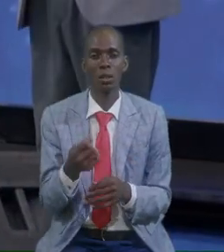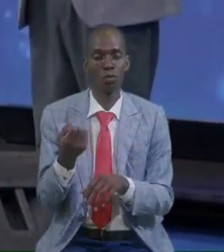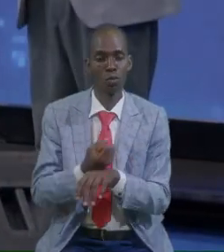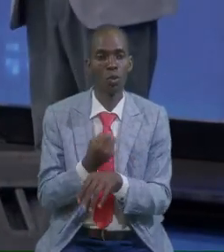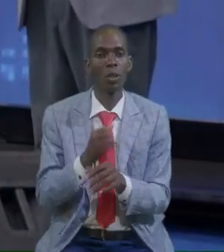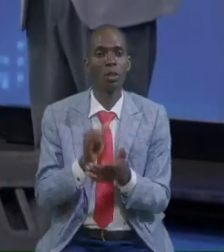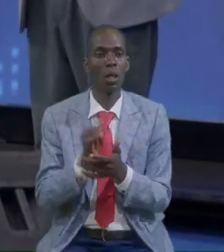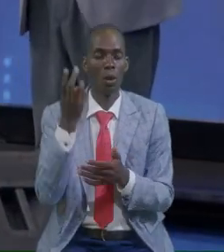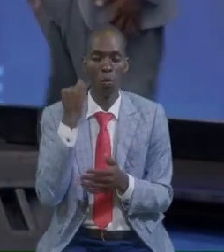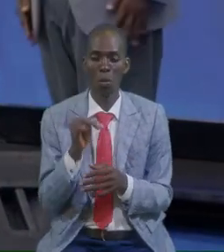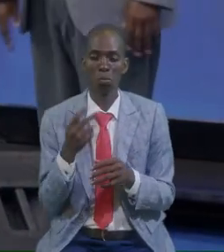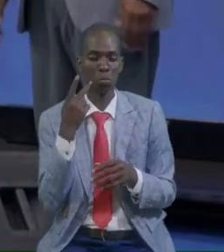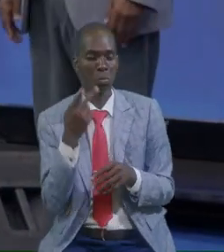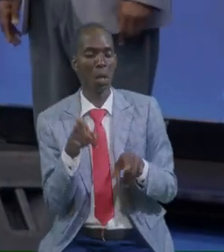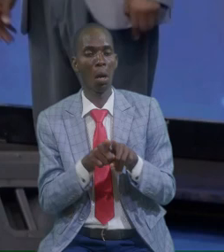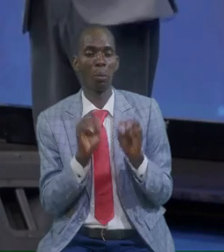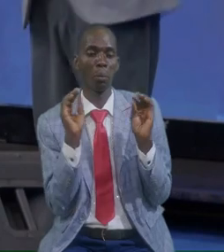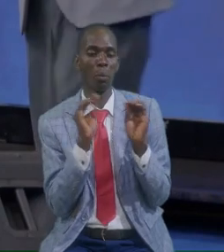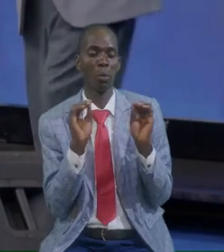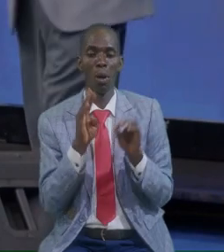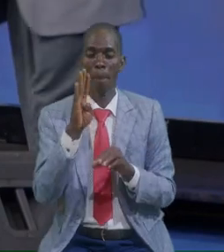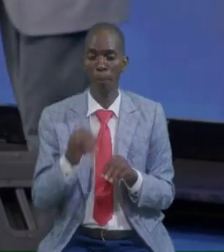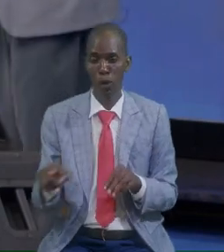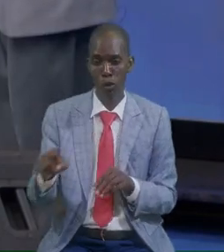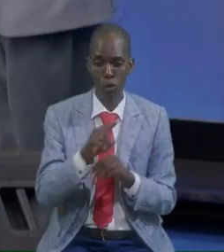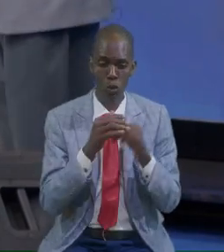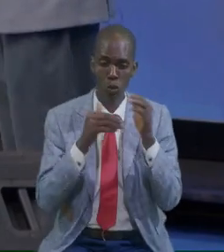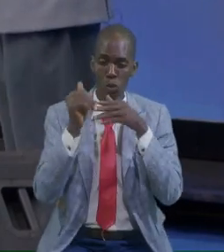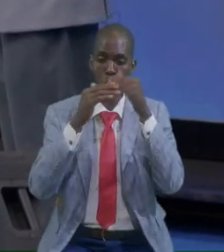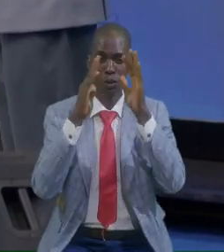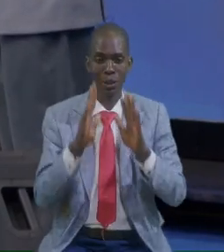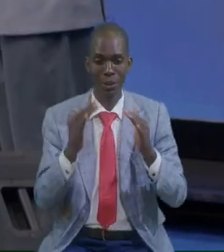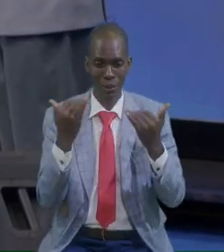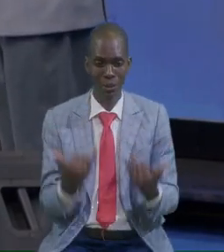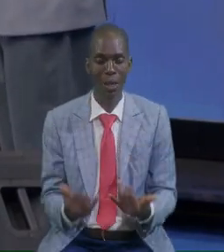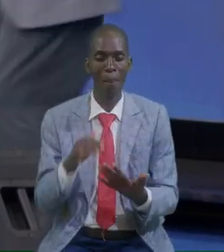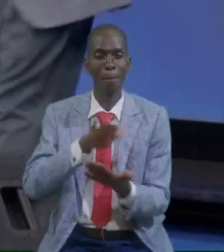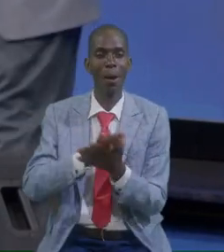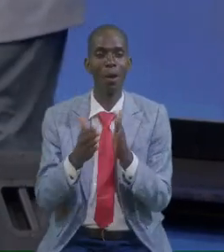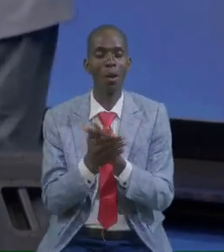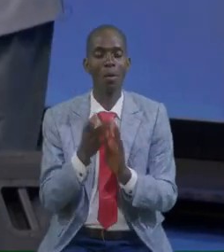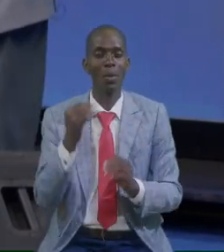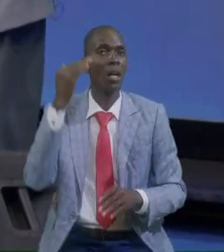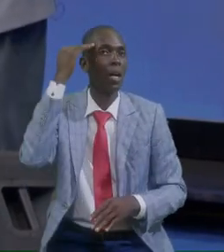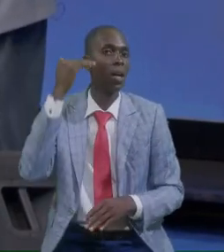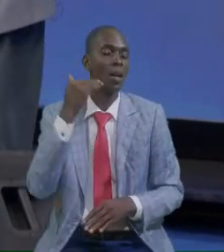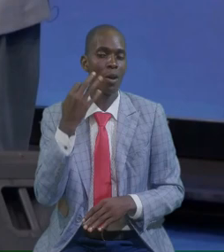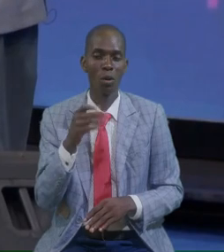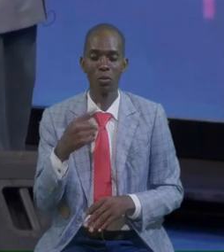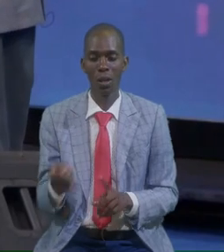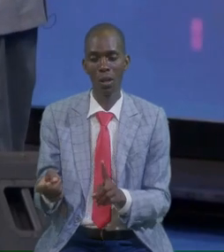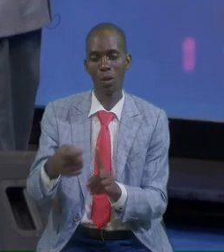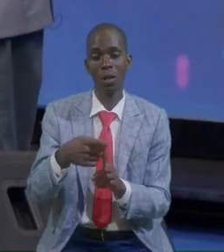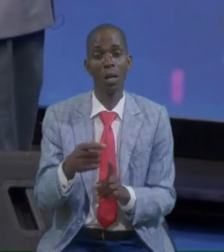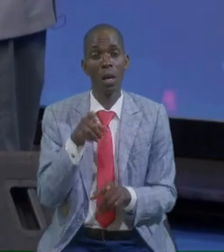you builders, which is become the hedge of the corner. And as you make him the